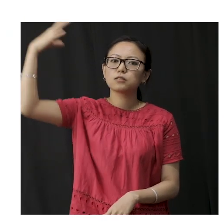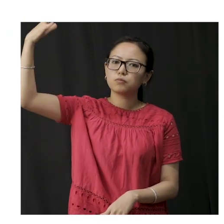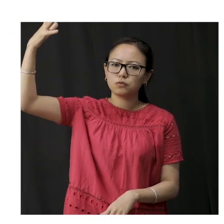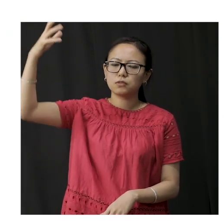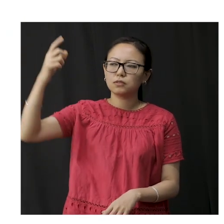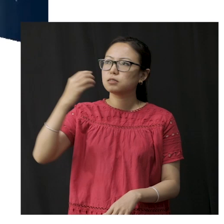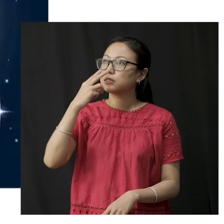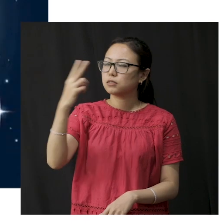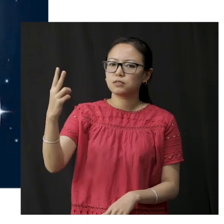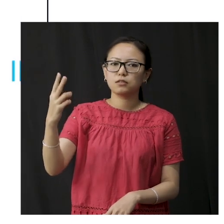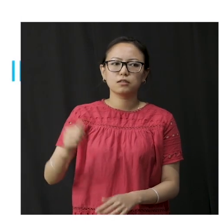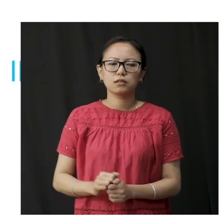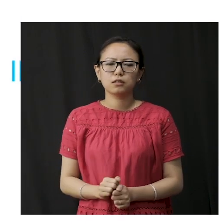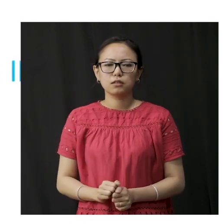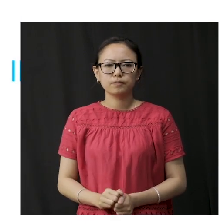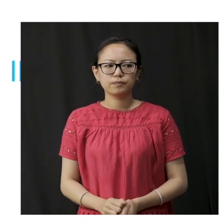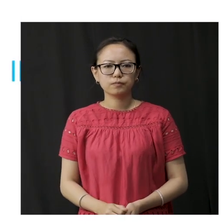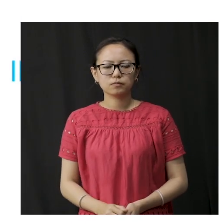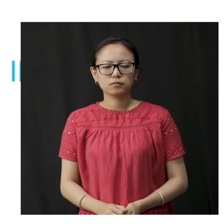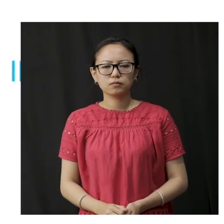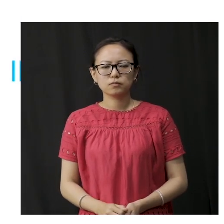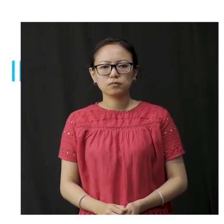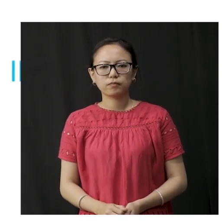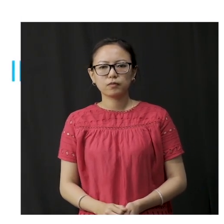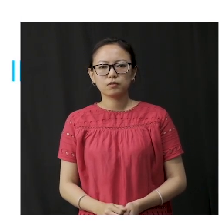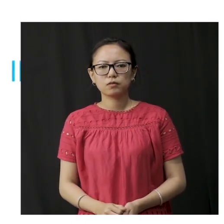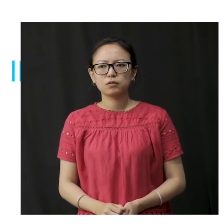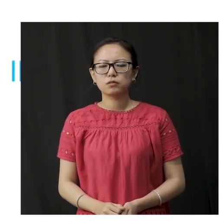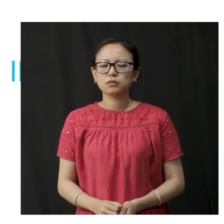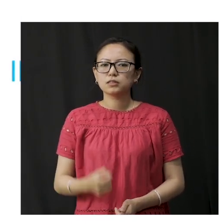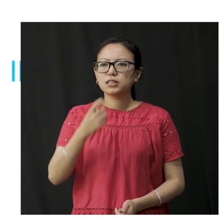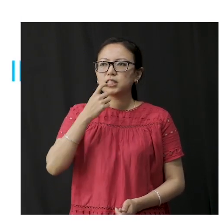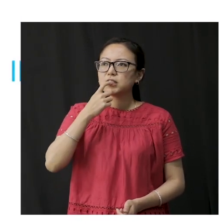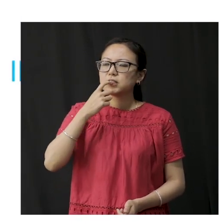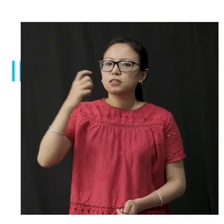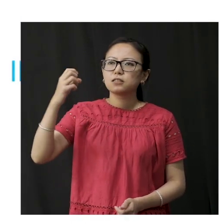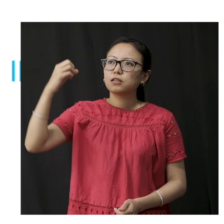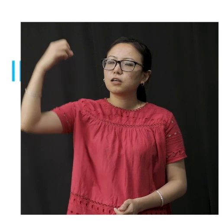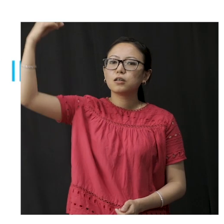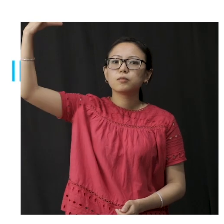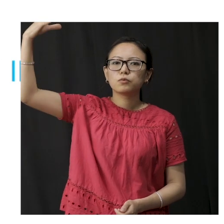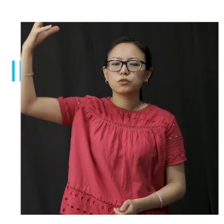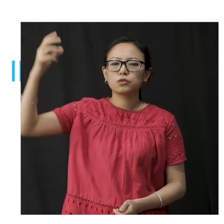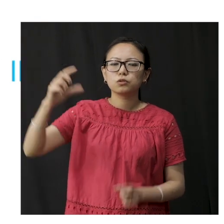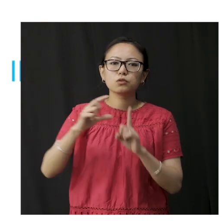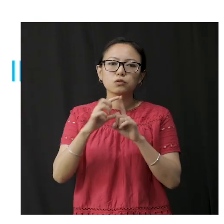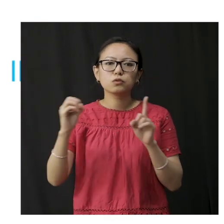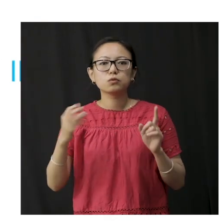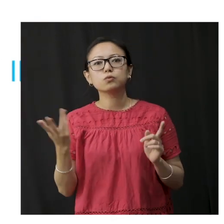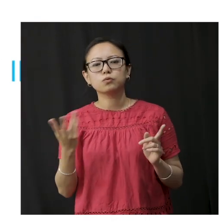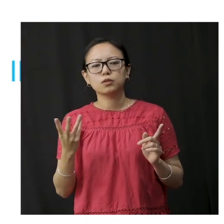okay? And what is the function of the moon? The moon, it gives us